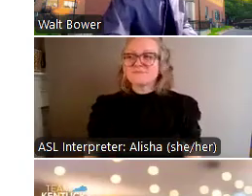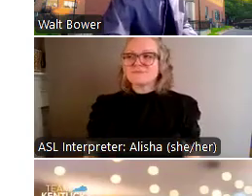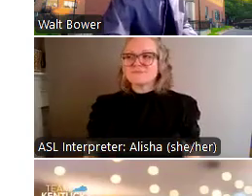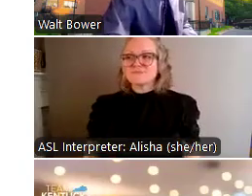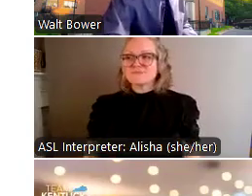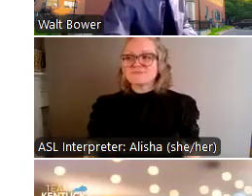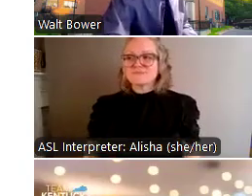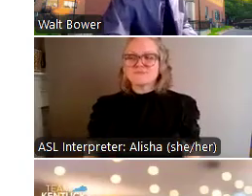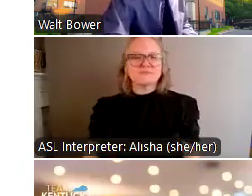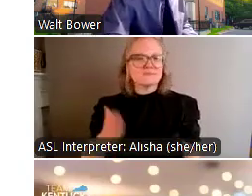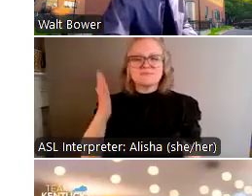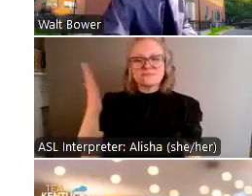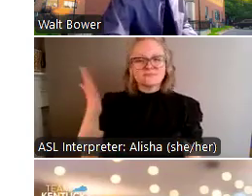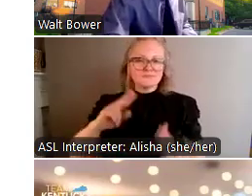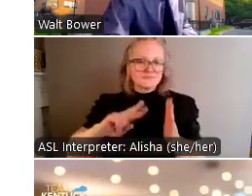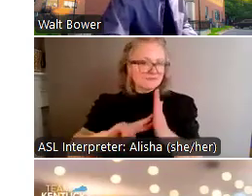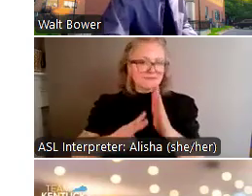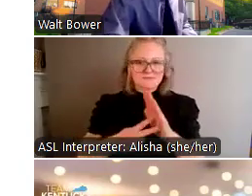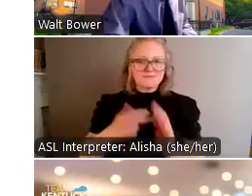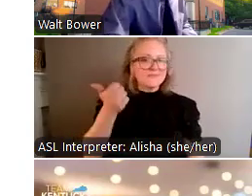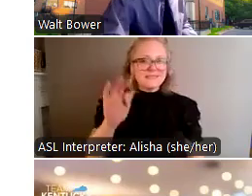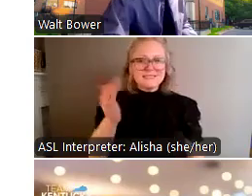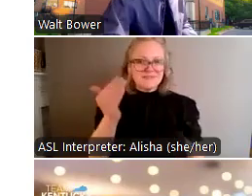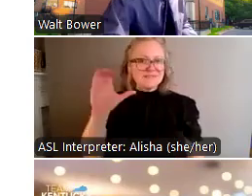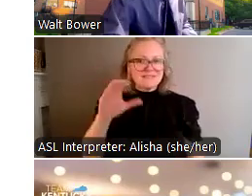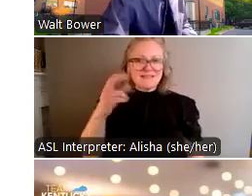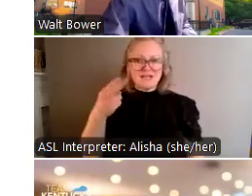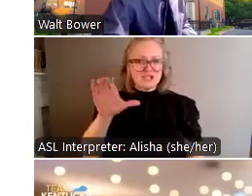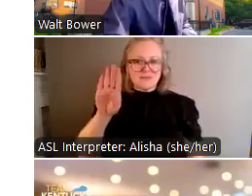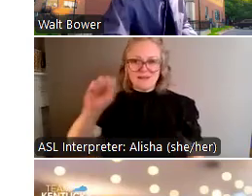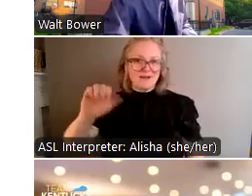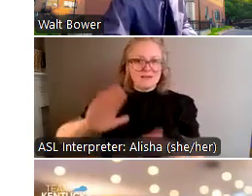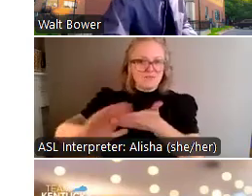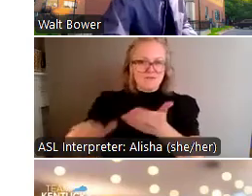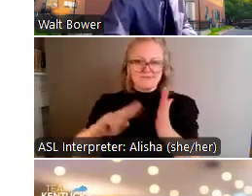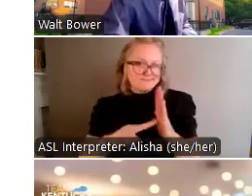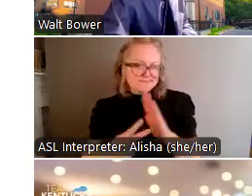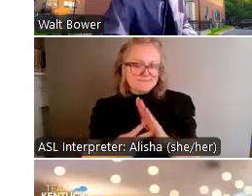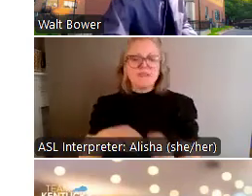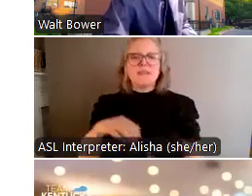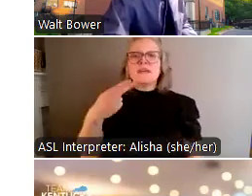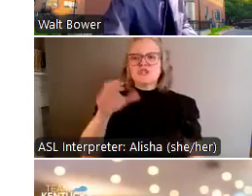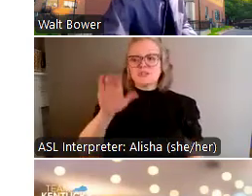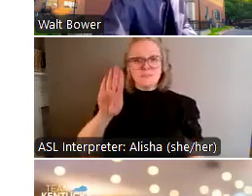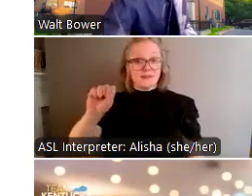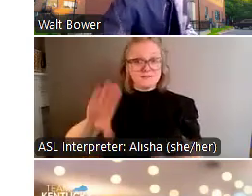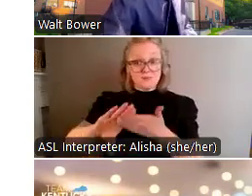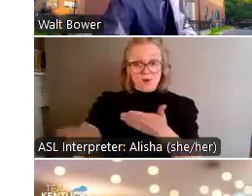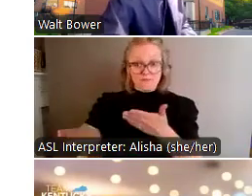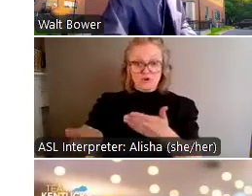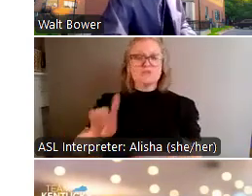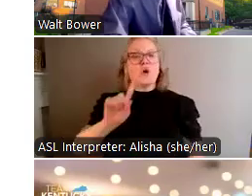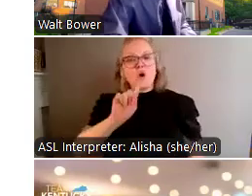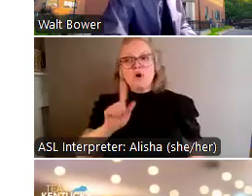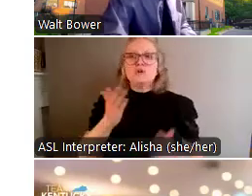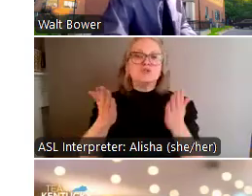So what are 1915C HCBS waivers? HCBS waivers are services